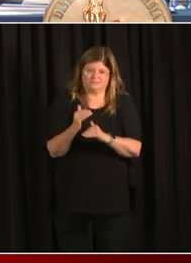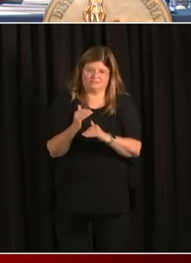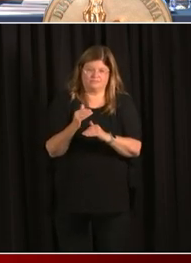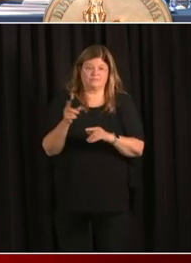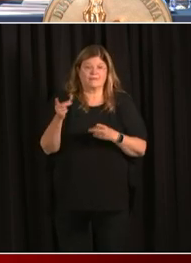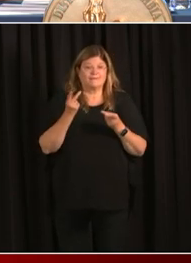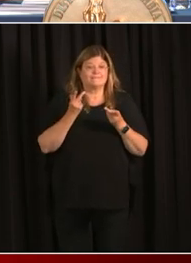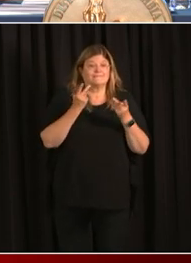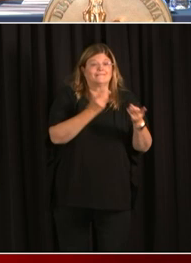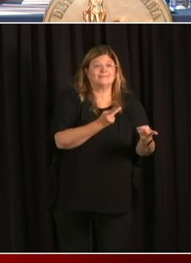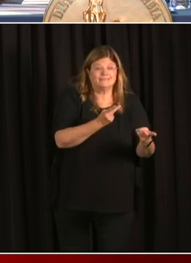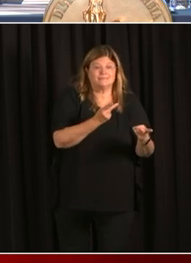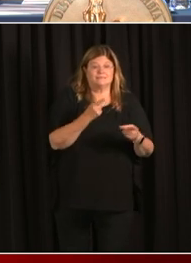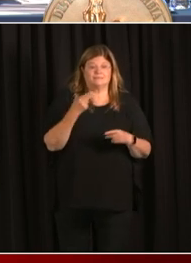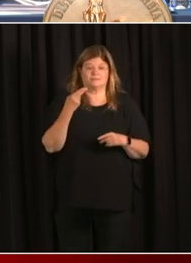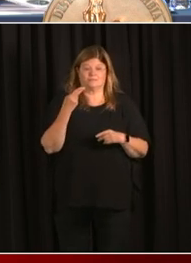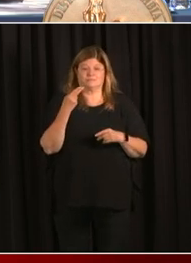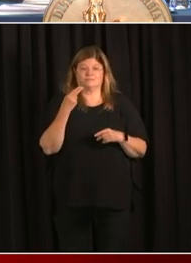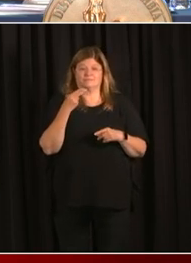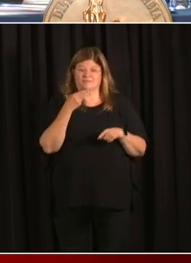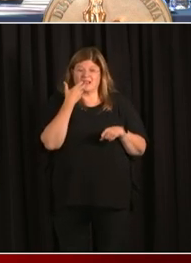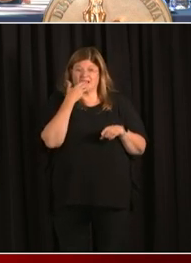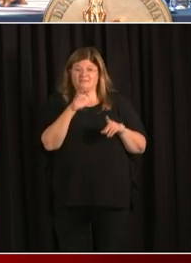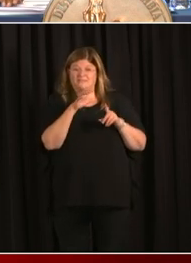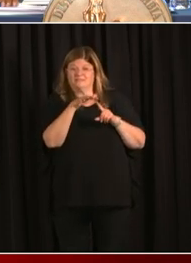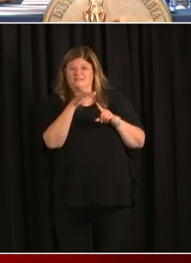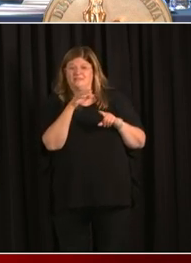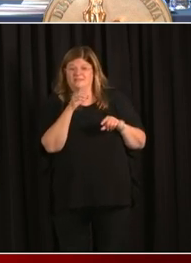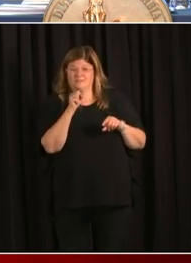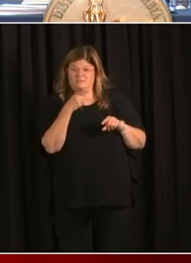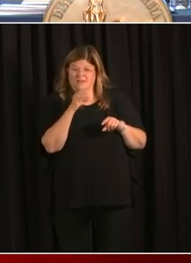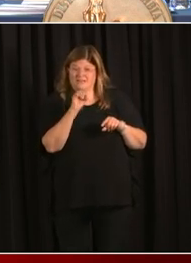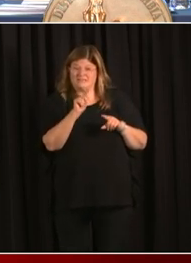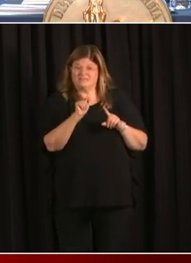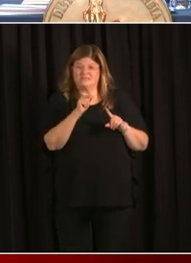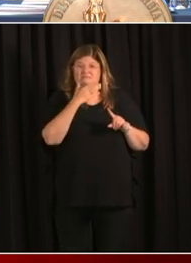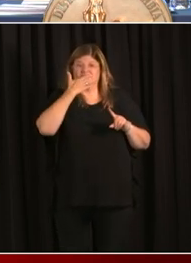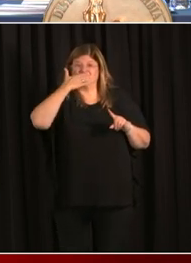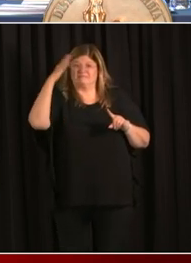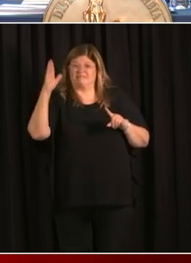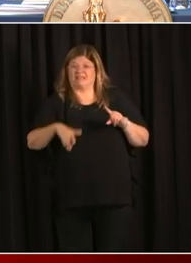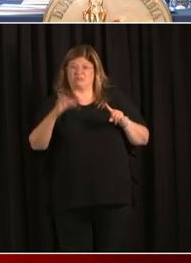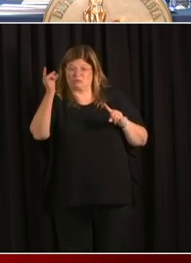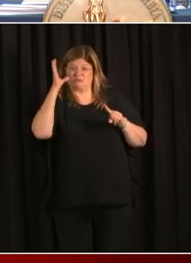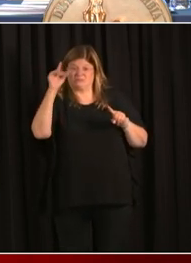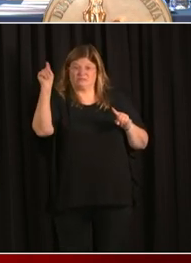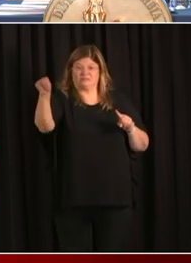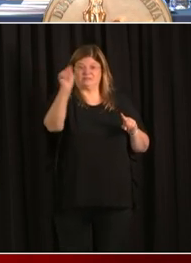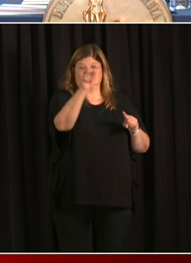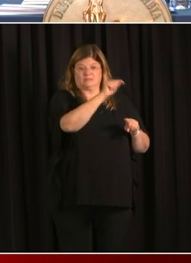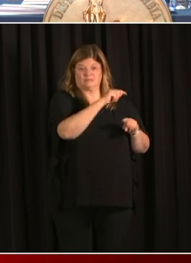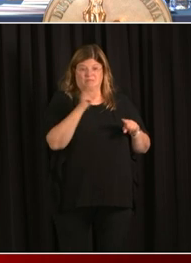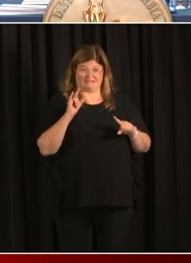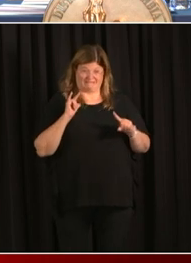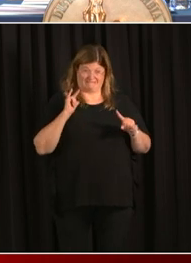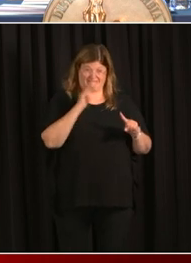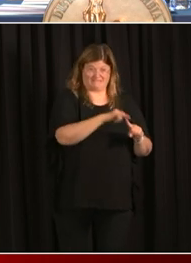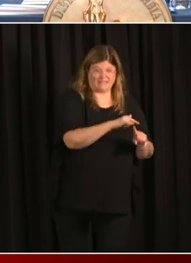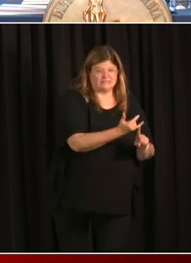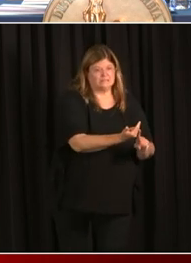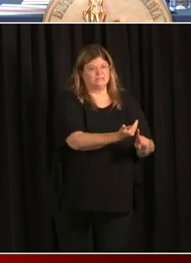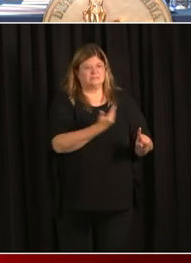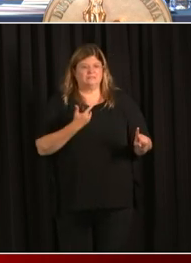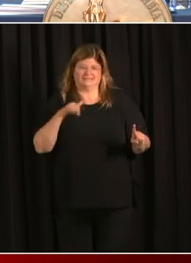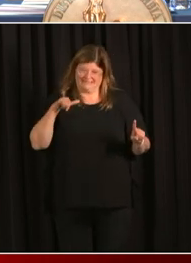visiting hot spots. We update that information regularly, so please pay attention